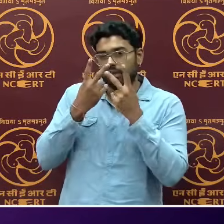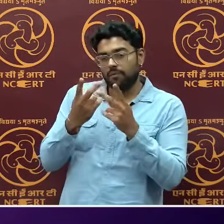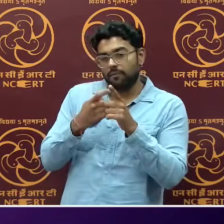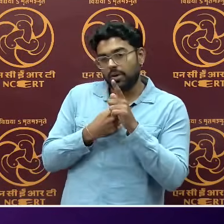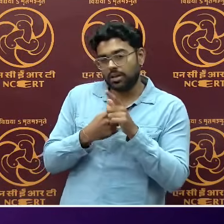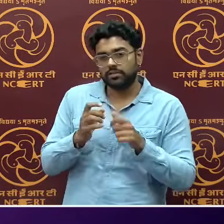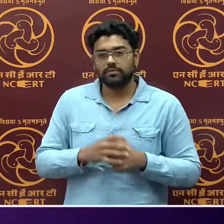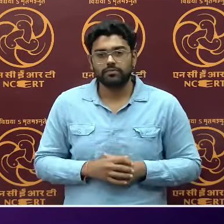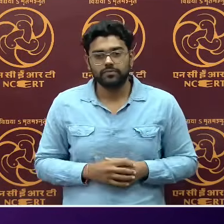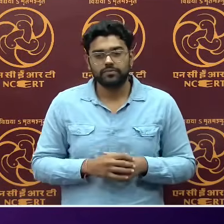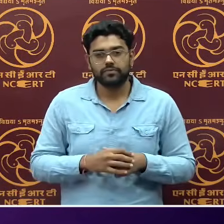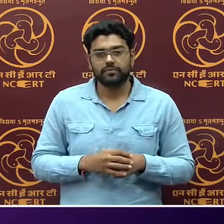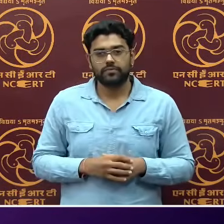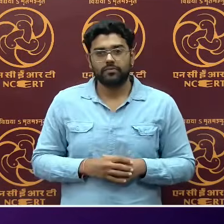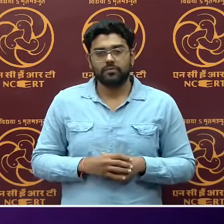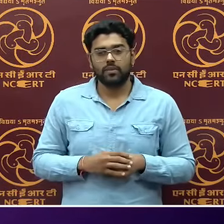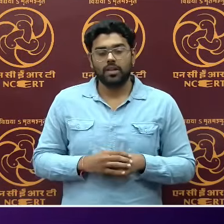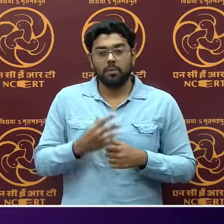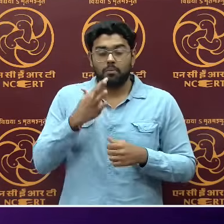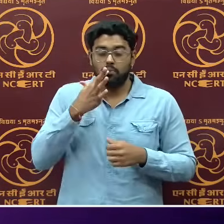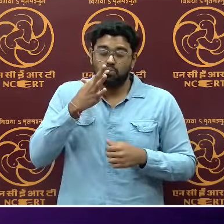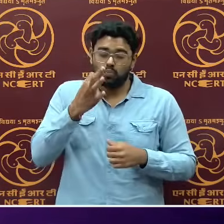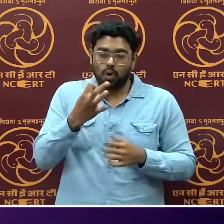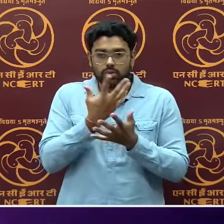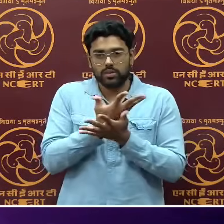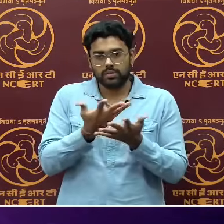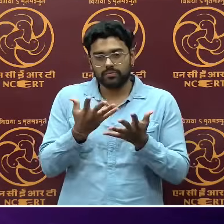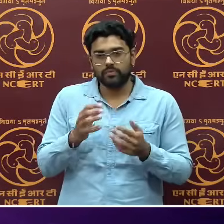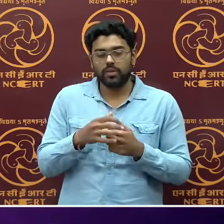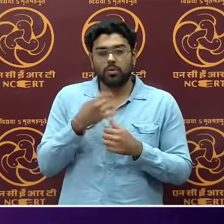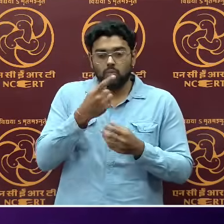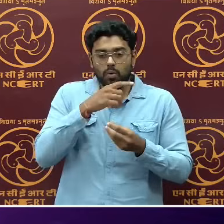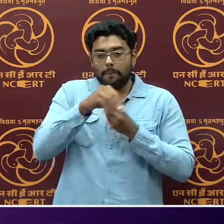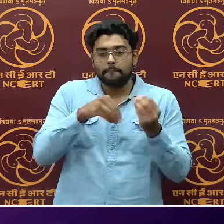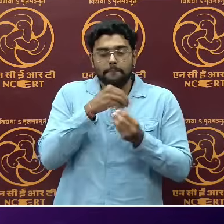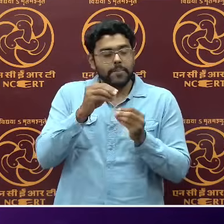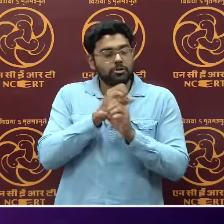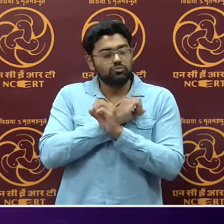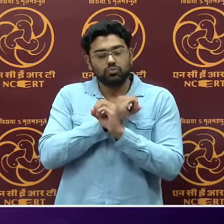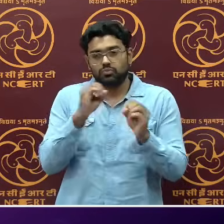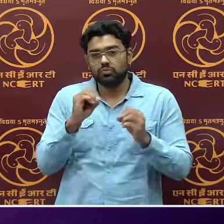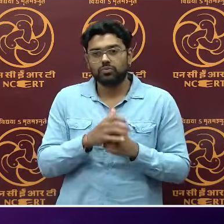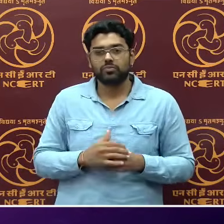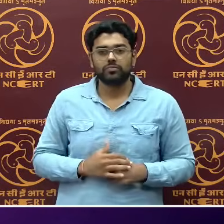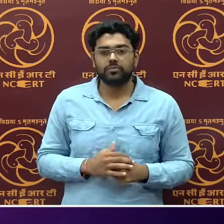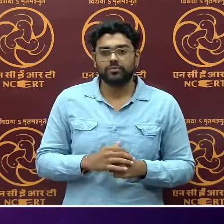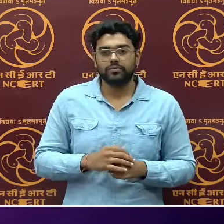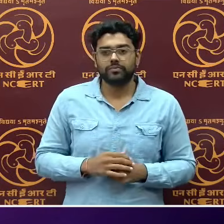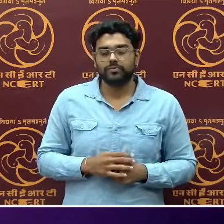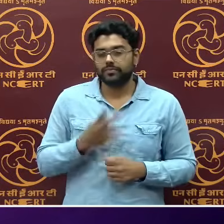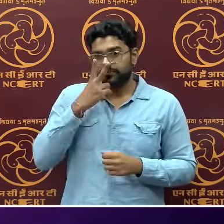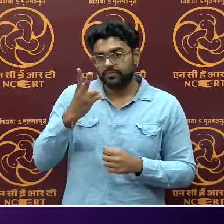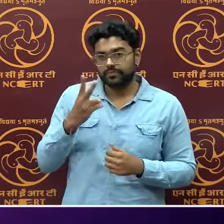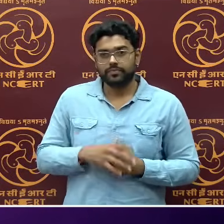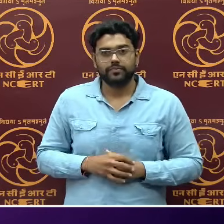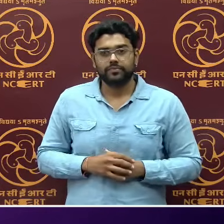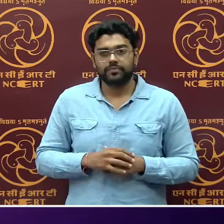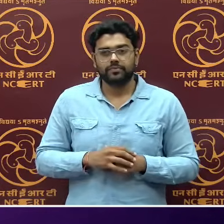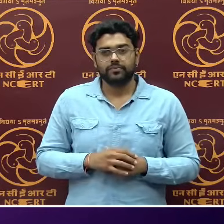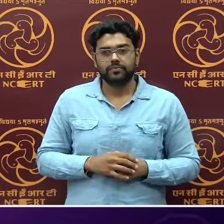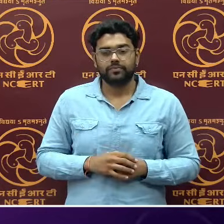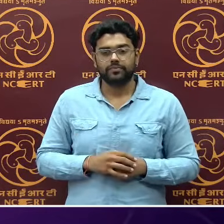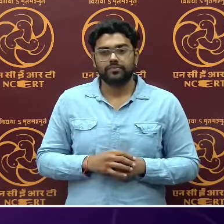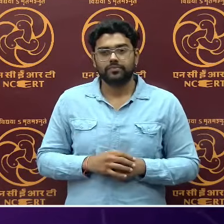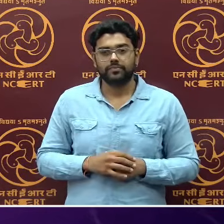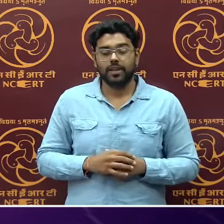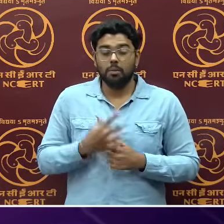what all are pure substances, or which type of material we call it as pure substances. Okay. So